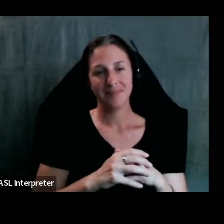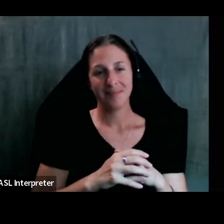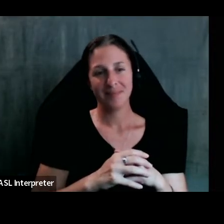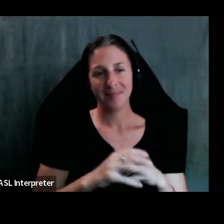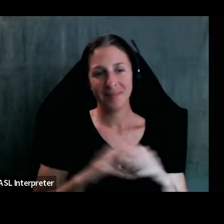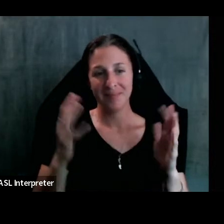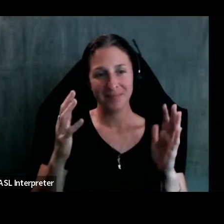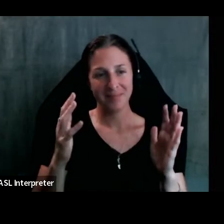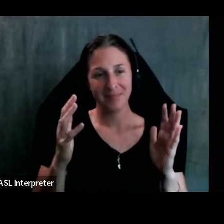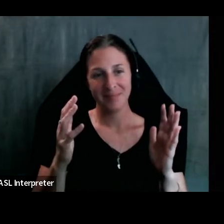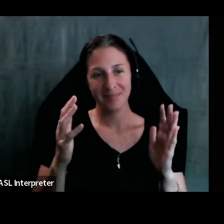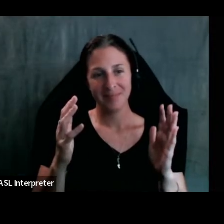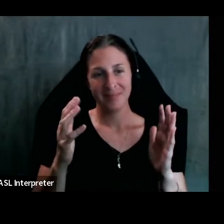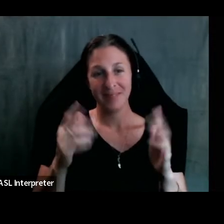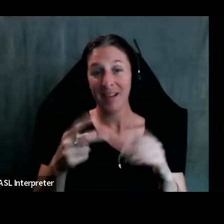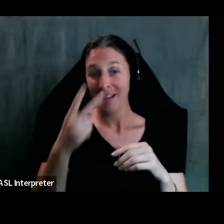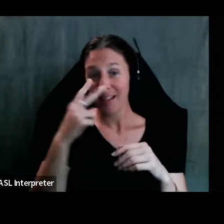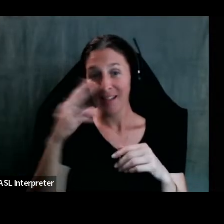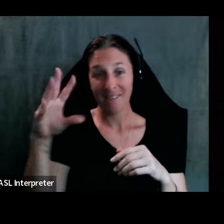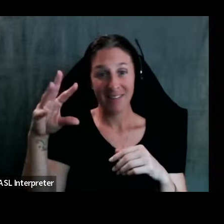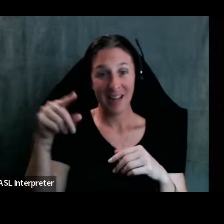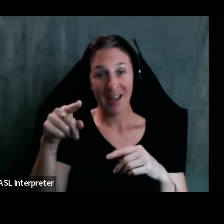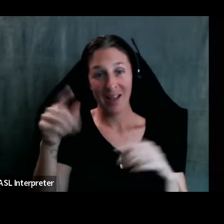Whoa, someone's coming over to video. There you go.